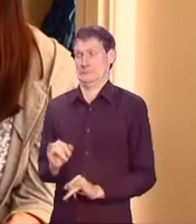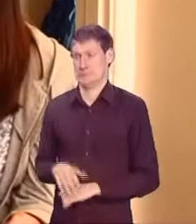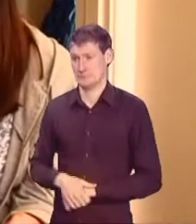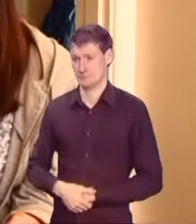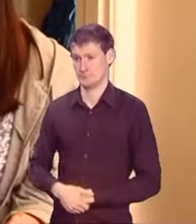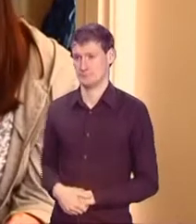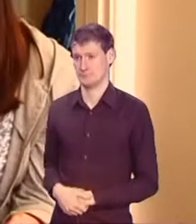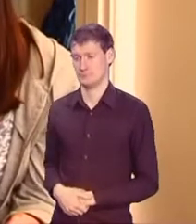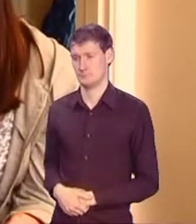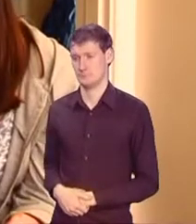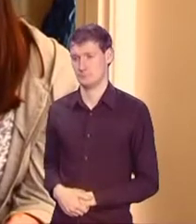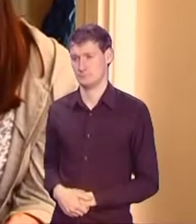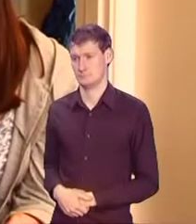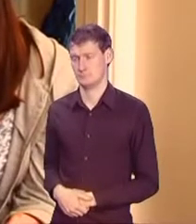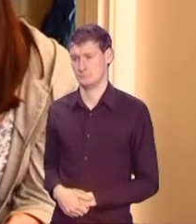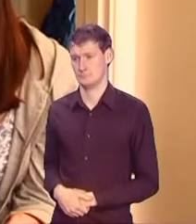faces.